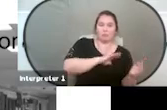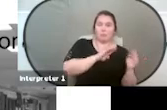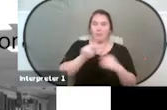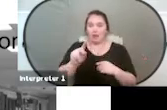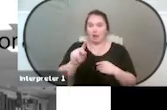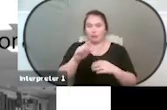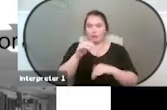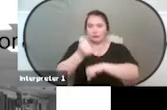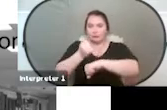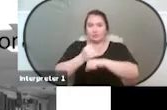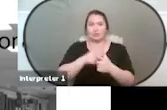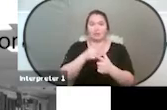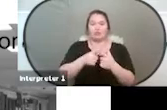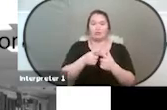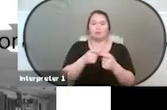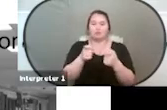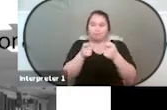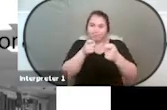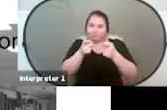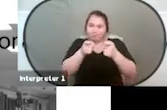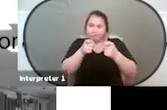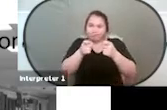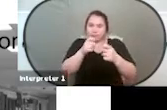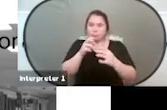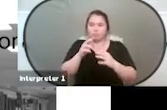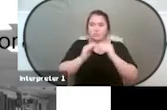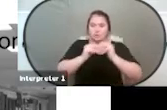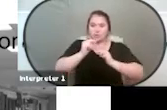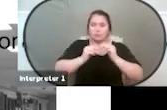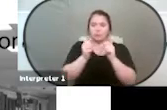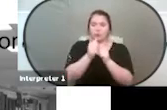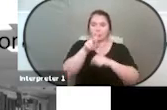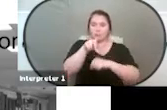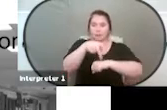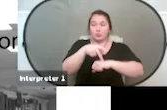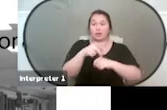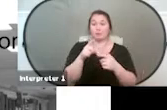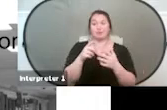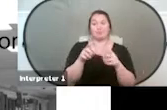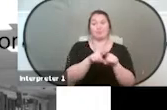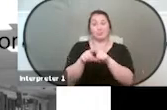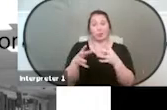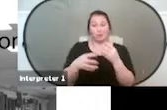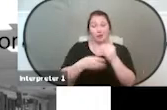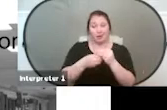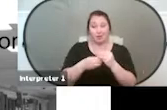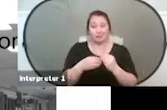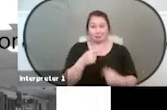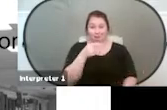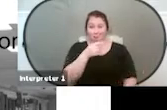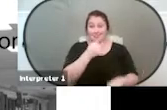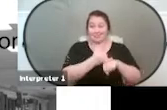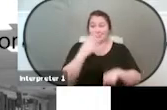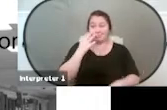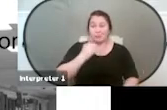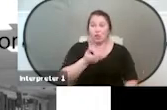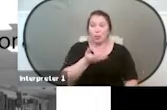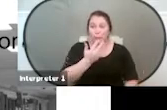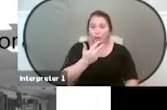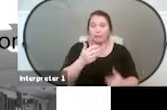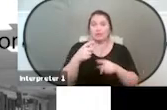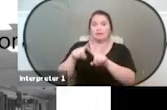with the principal at a very, very high level. I might also add that there have been 3 different principals at this campus during this